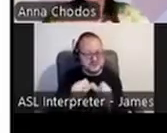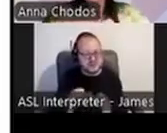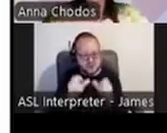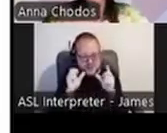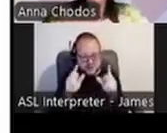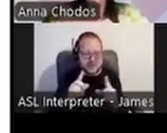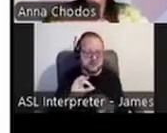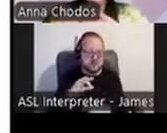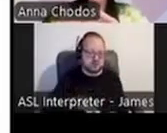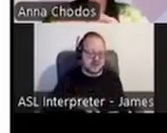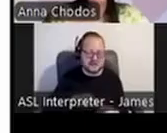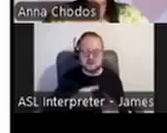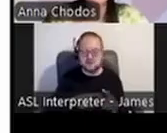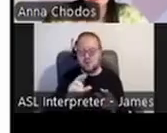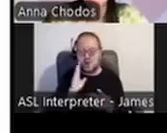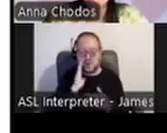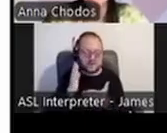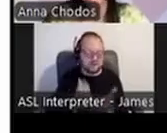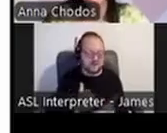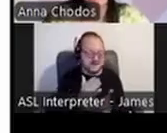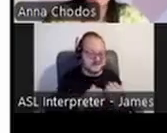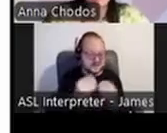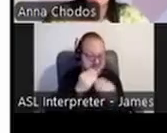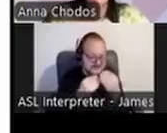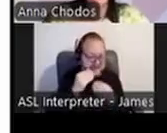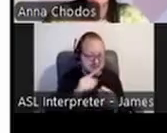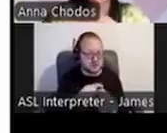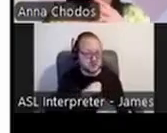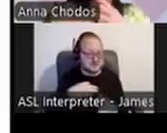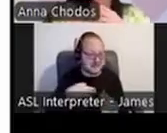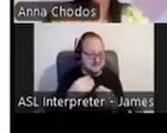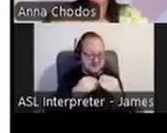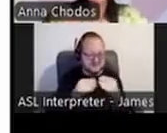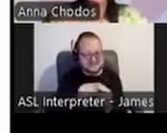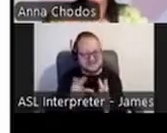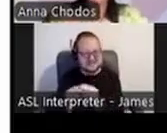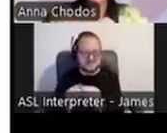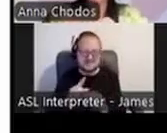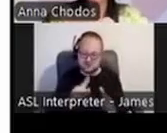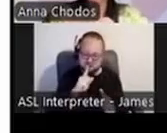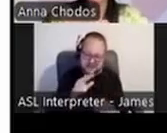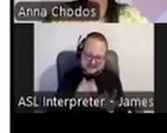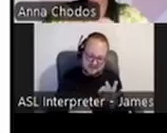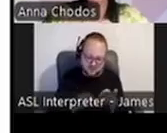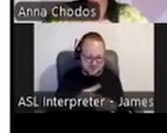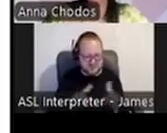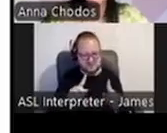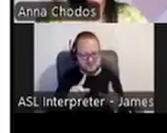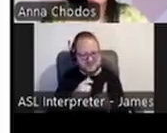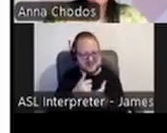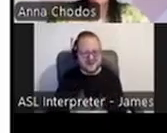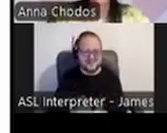some snacks to the staff meeting or something like that. Like it's really simple stuff, but it does help get a little more